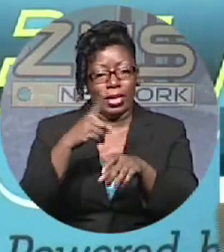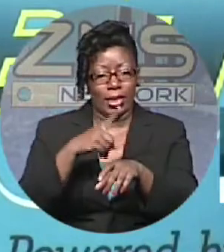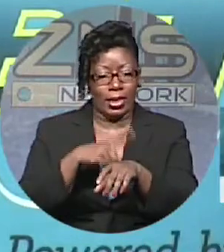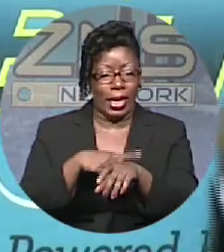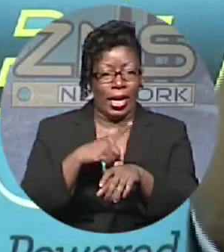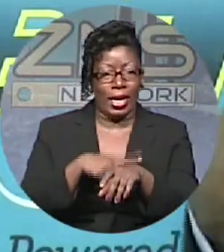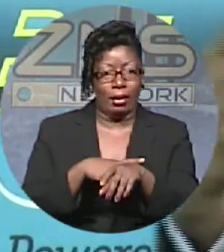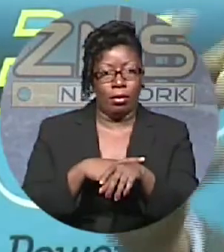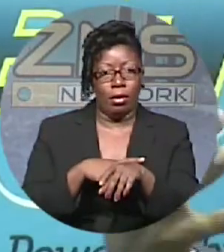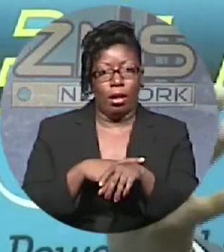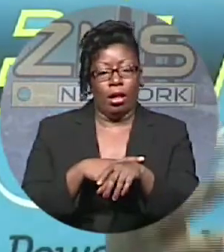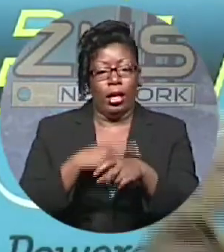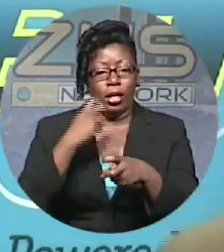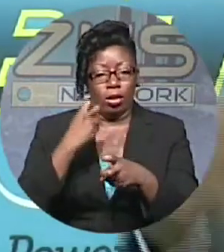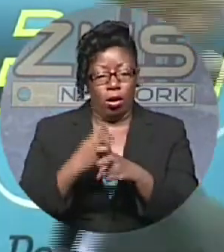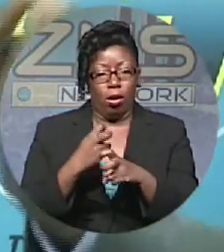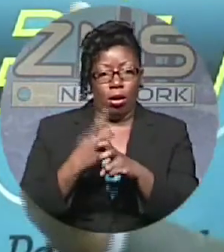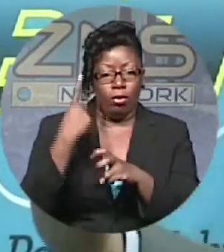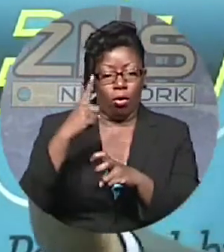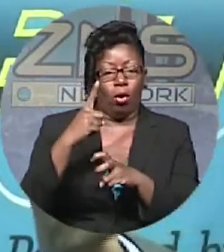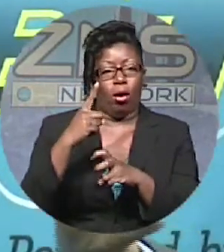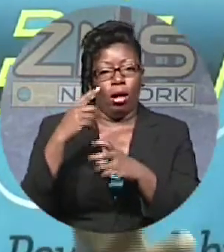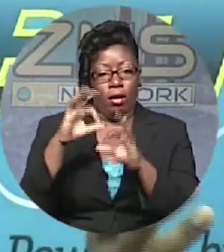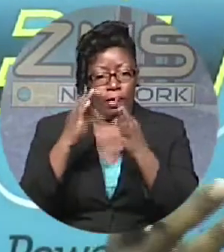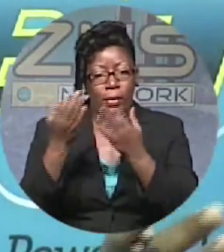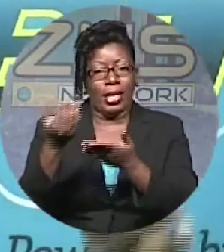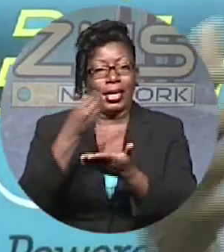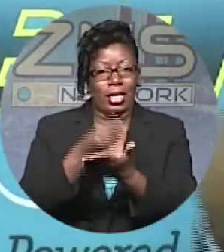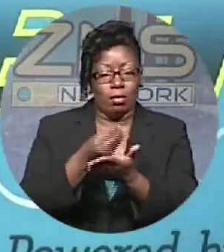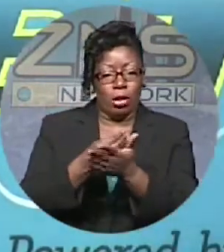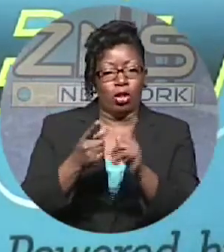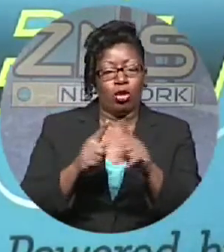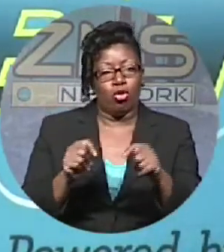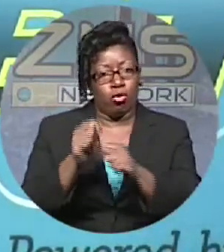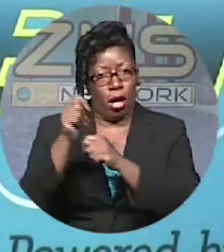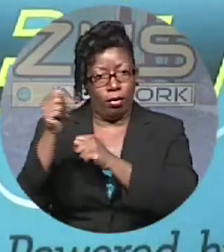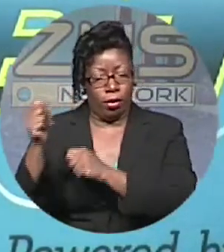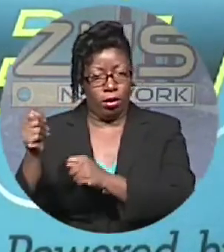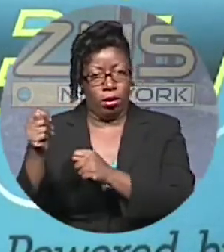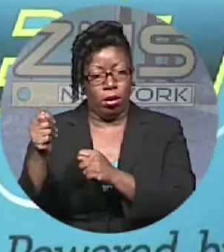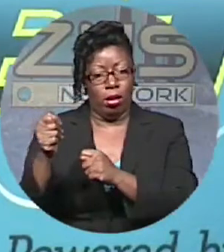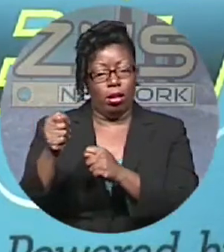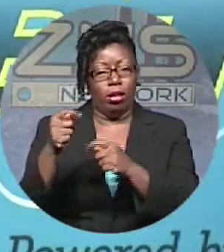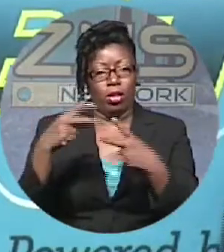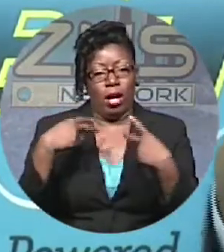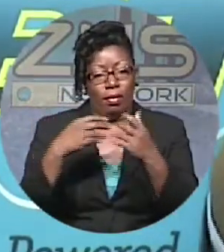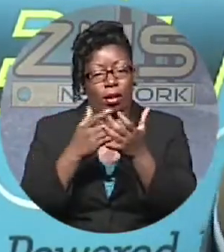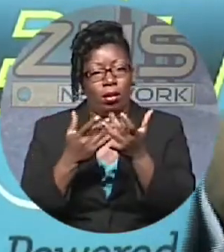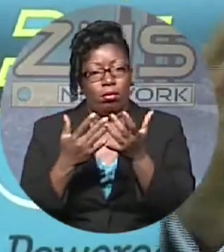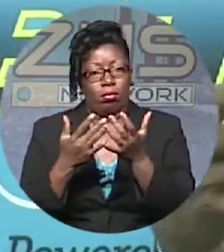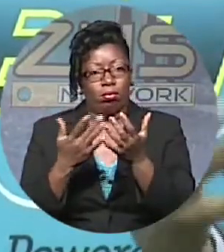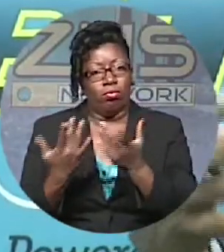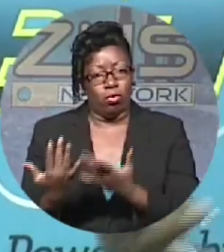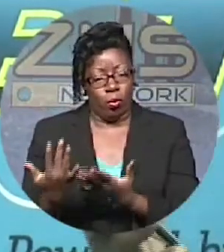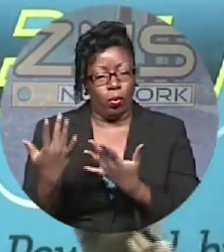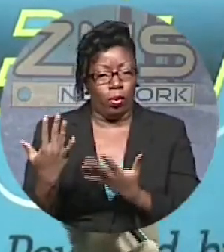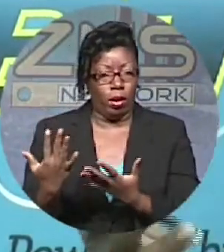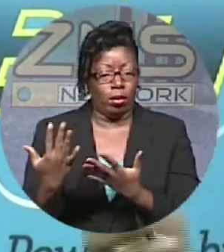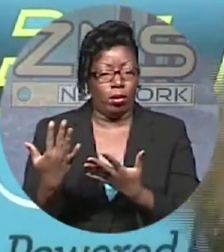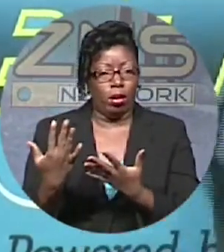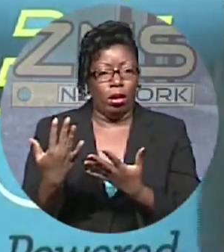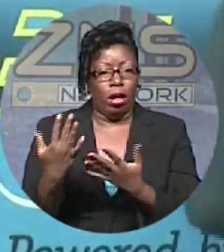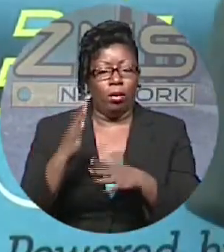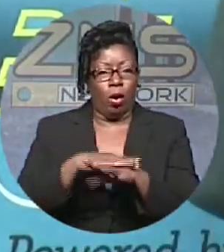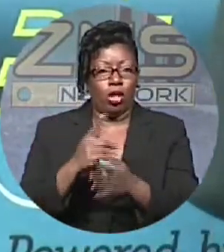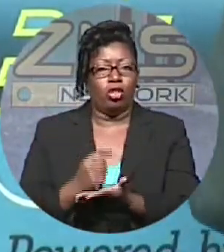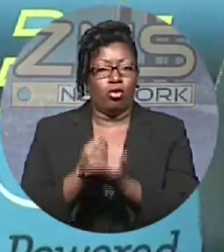raise this amount of money to actually travel created a significant delay in instituting treatments that